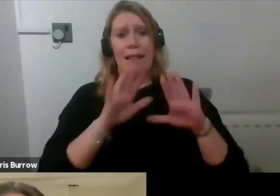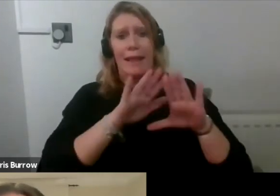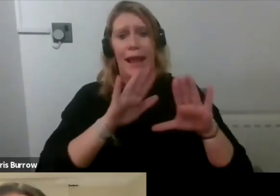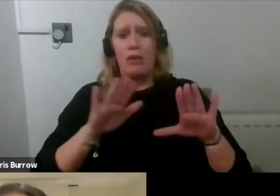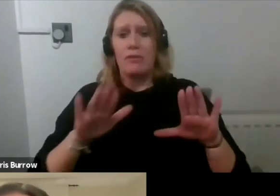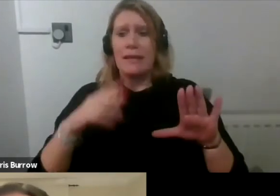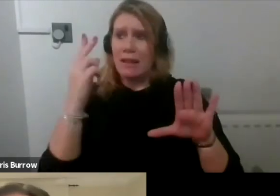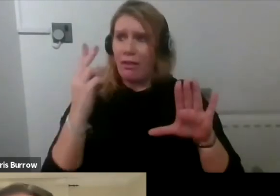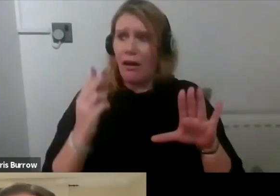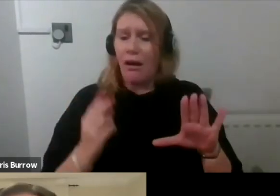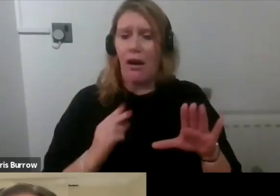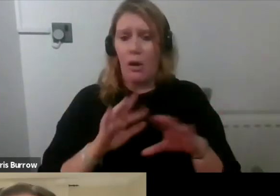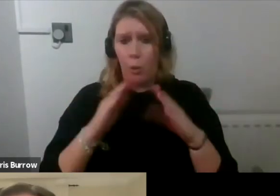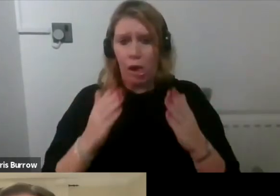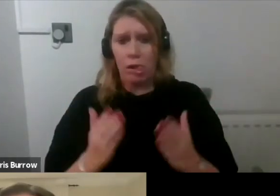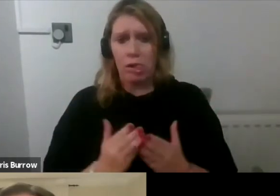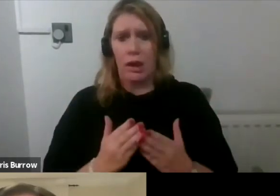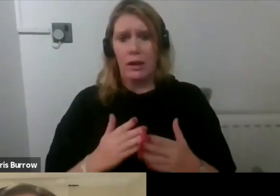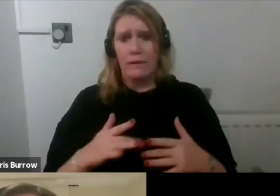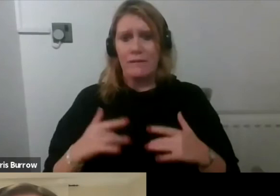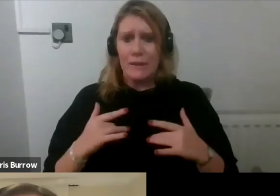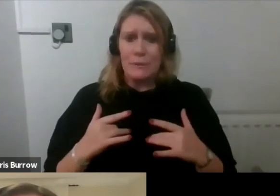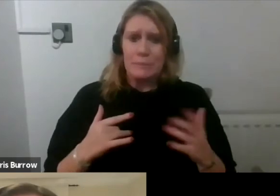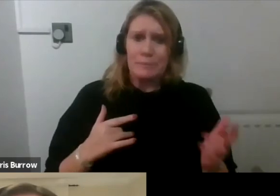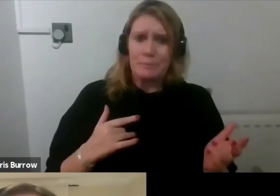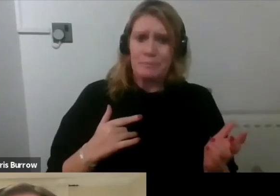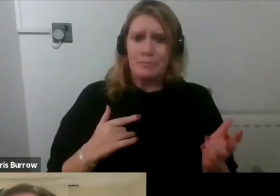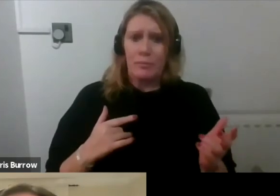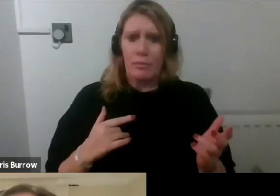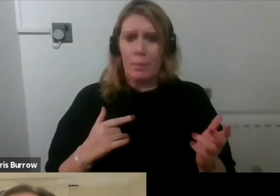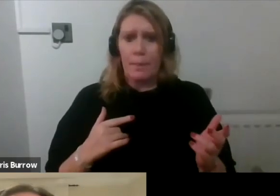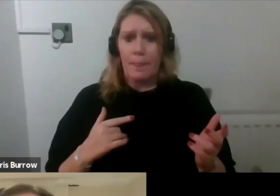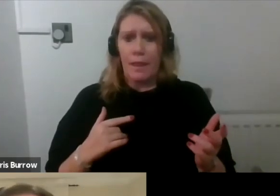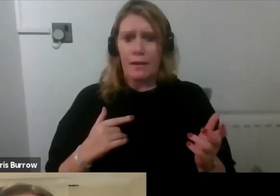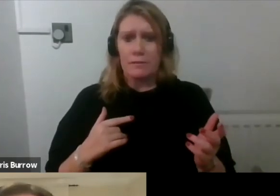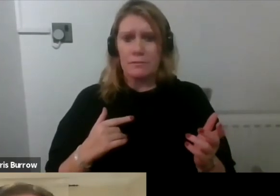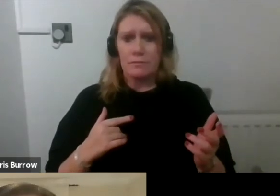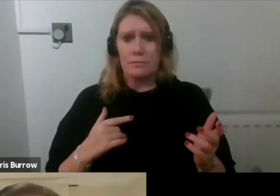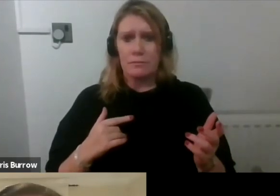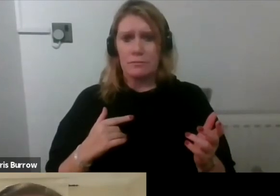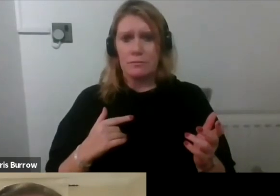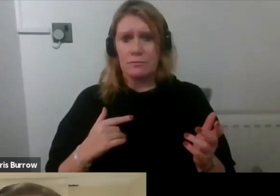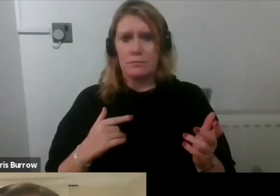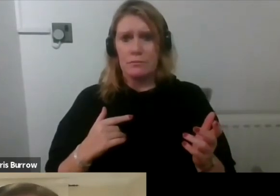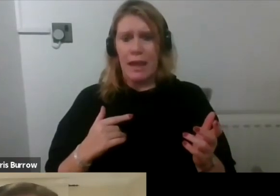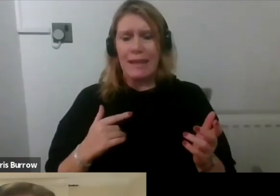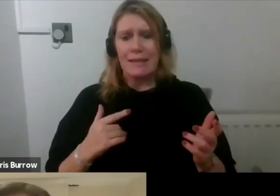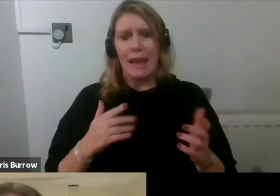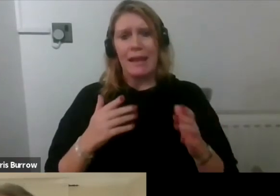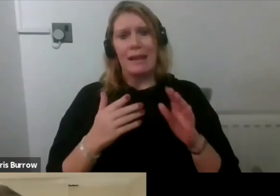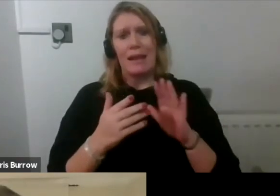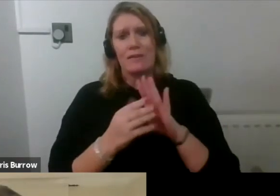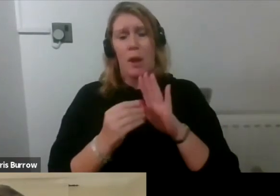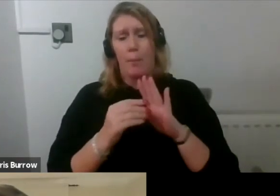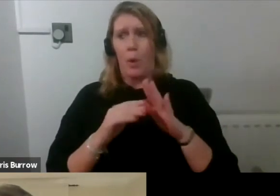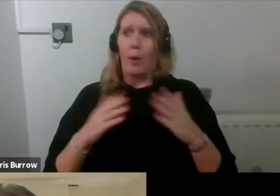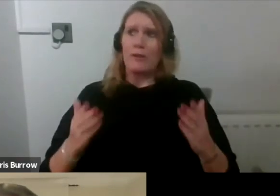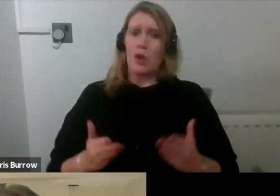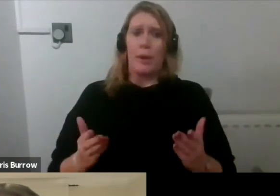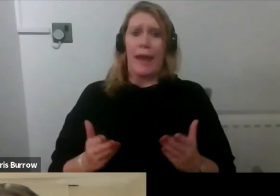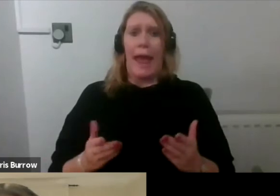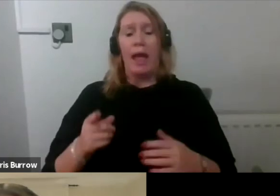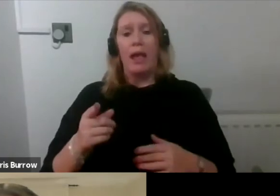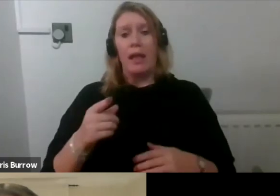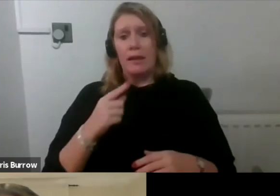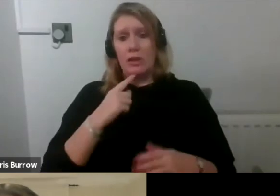arts world, of thinking, do we not care? We have more Peterloo monuments, I kind of feel like that's been